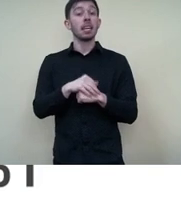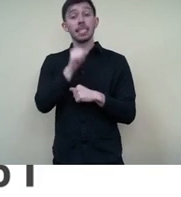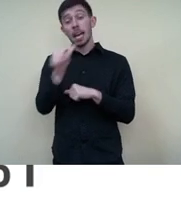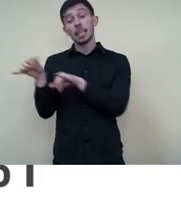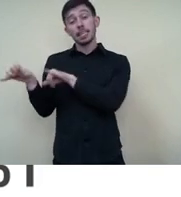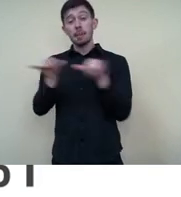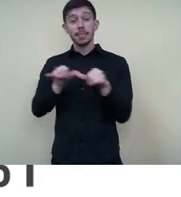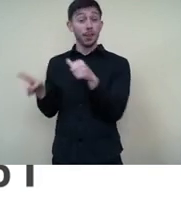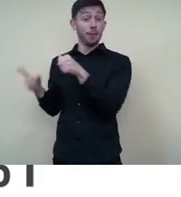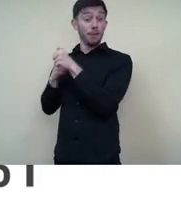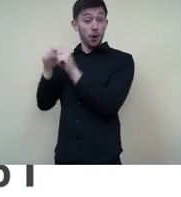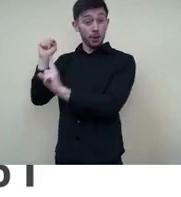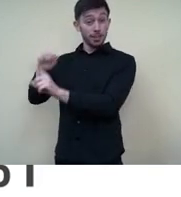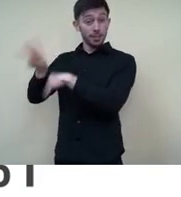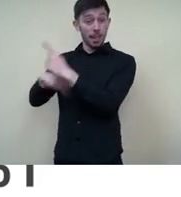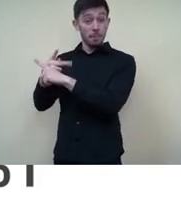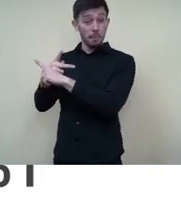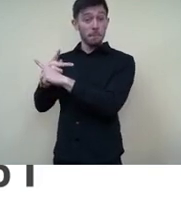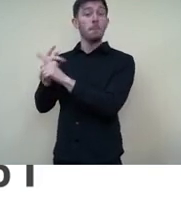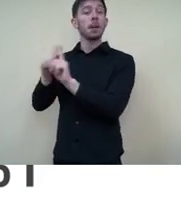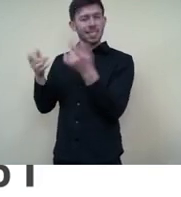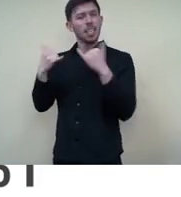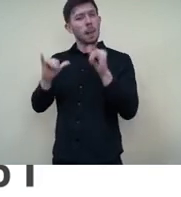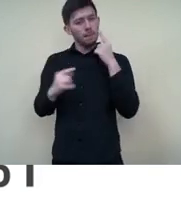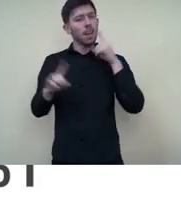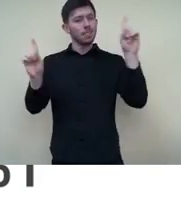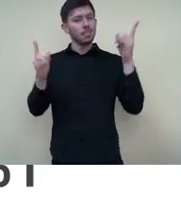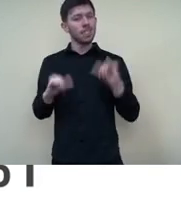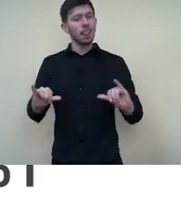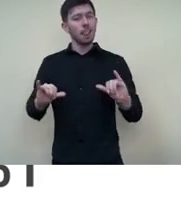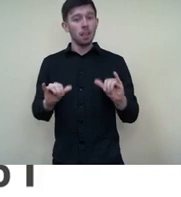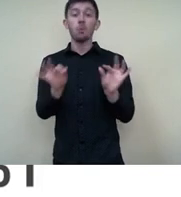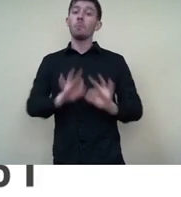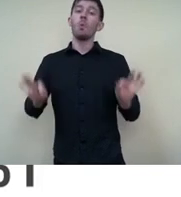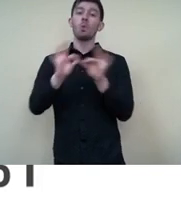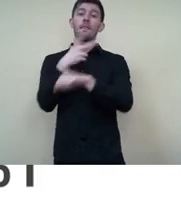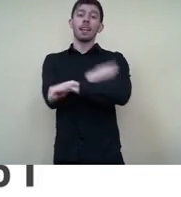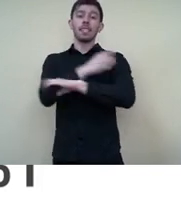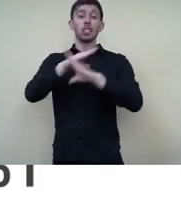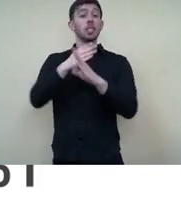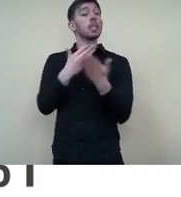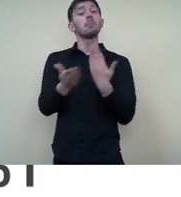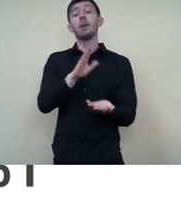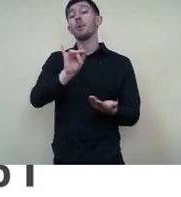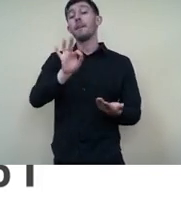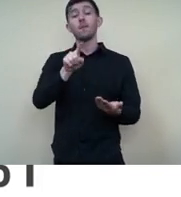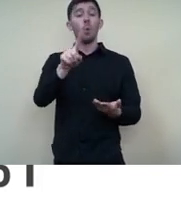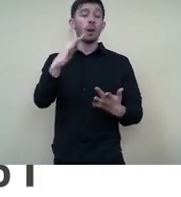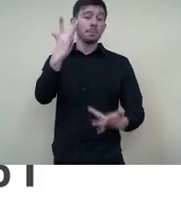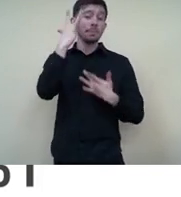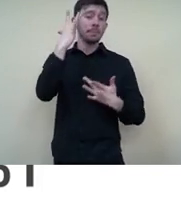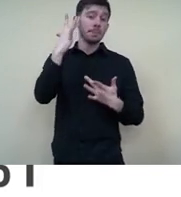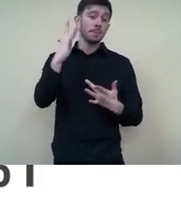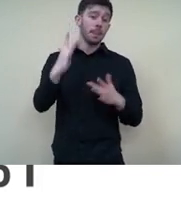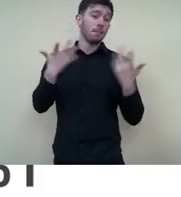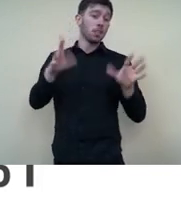still preventative. And so it's very important to get vaccinated, even though you've already gotten COVID, to protect against these variants that have